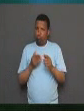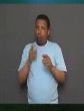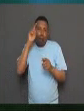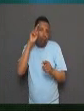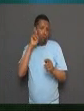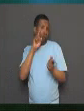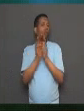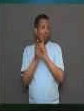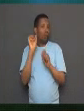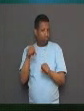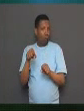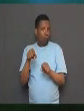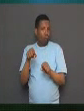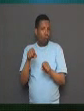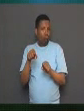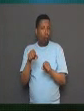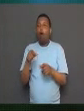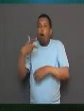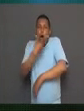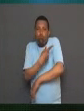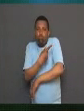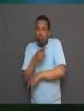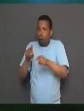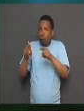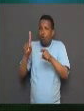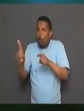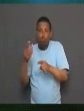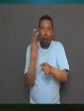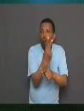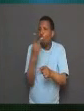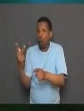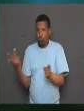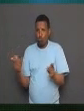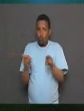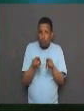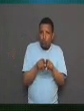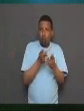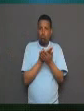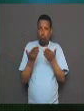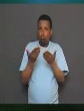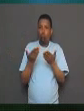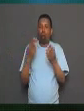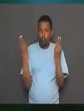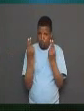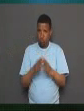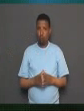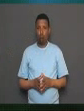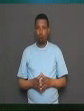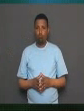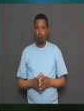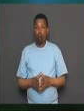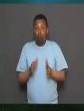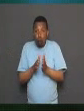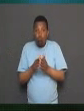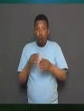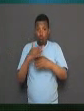intercourse, sharing needles, and similar items. The transfusion